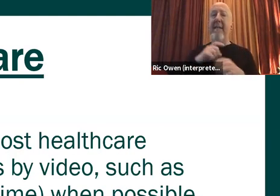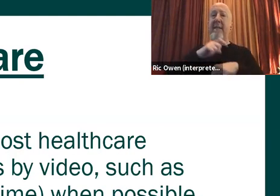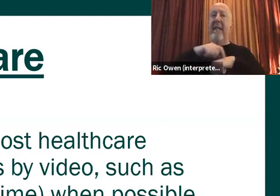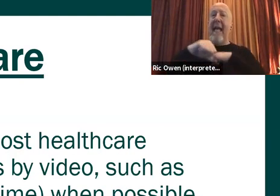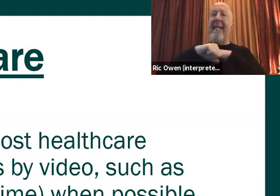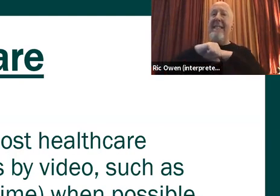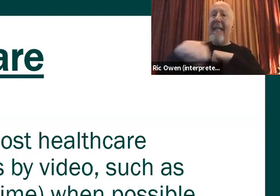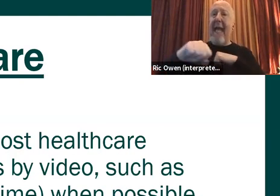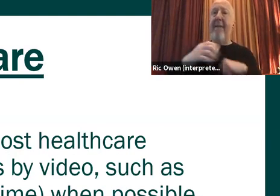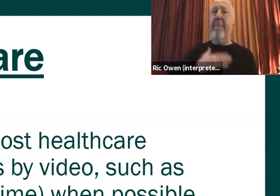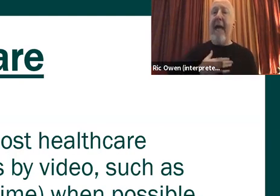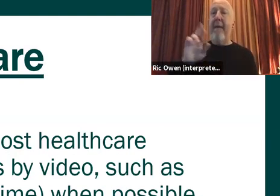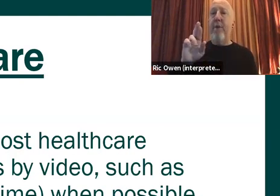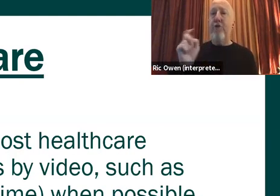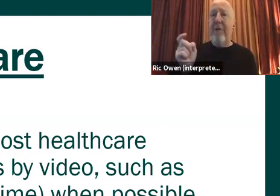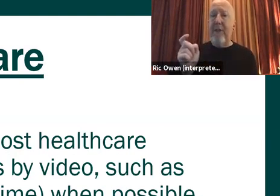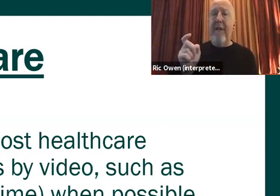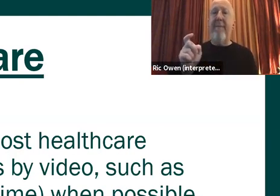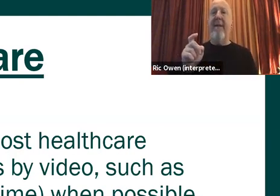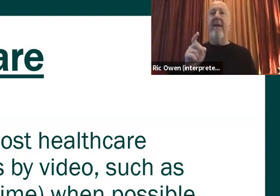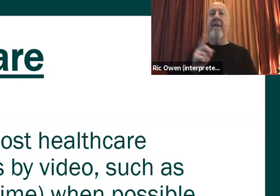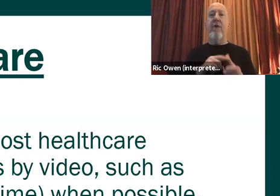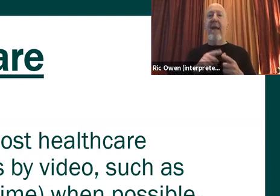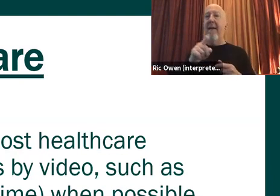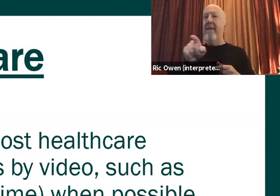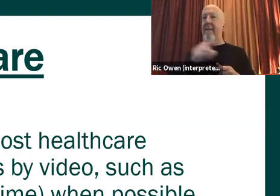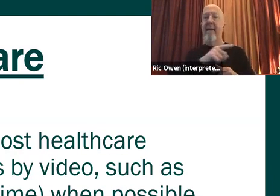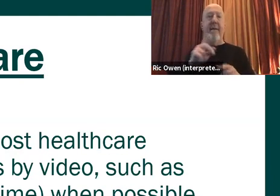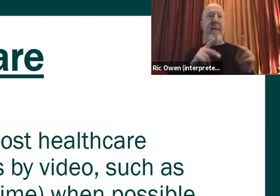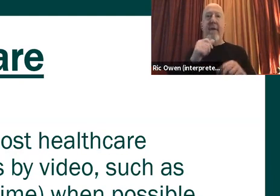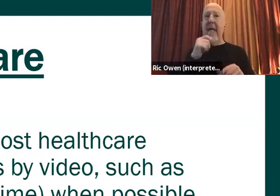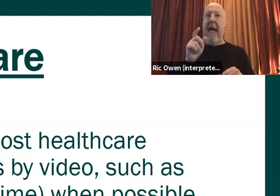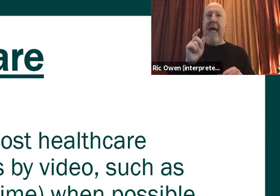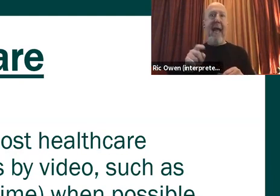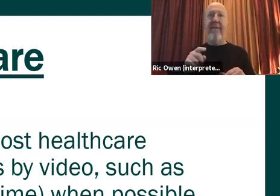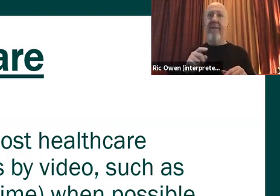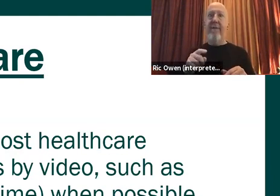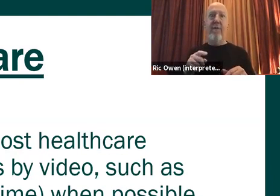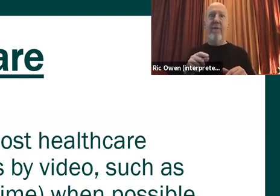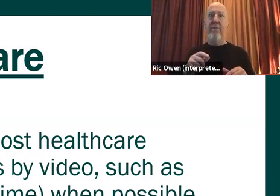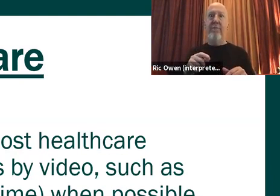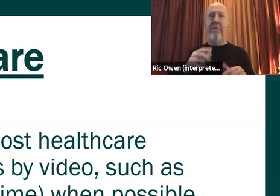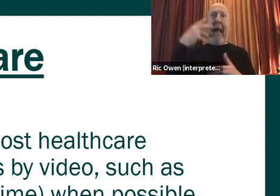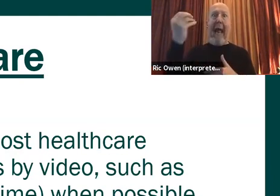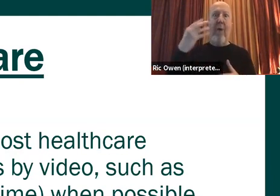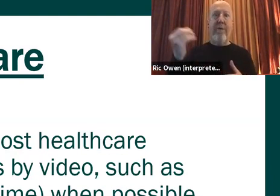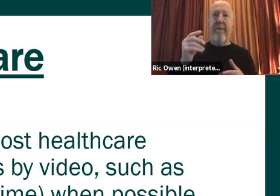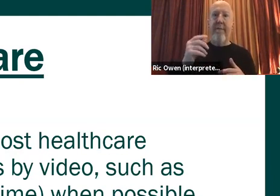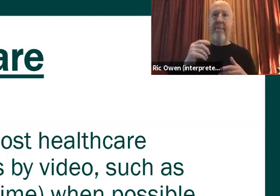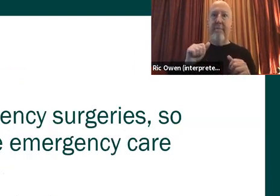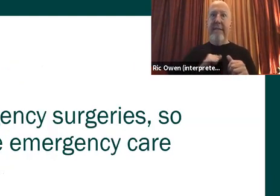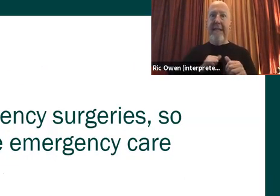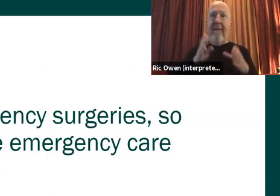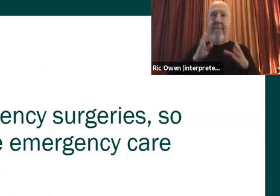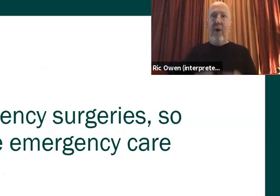sure that people do not have to put themselves in harm's way by going in person for medication.